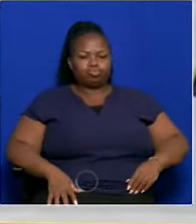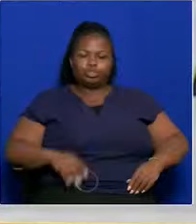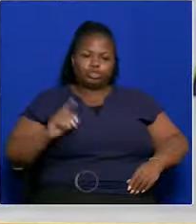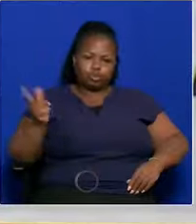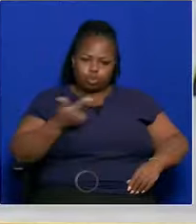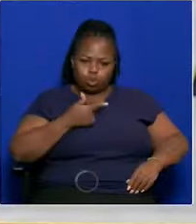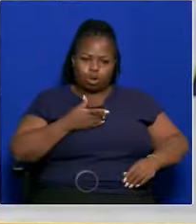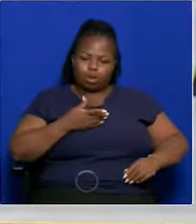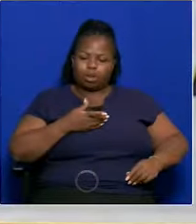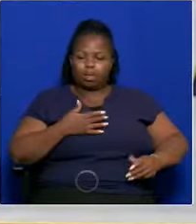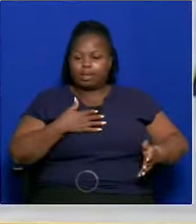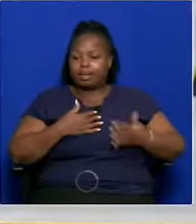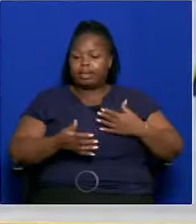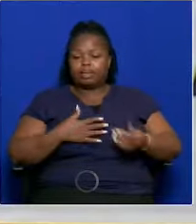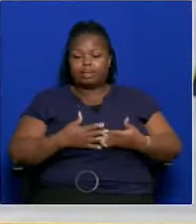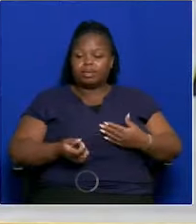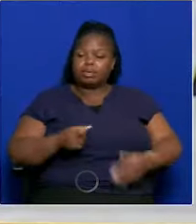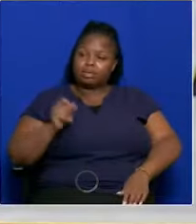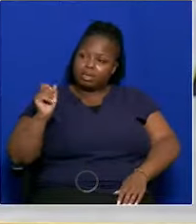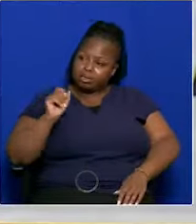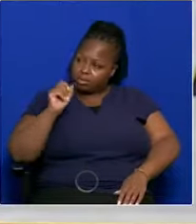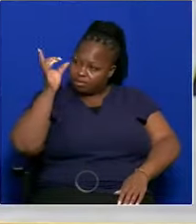is talking to General